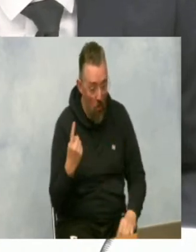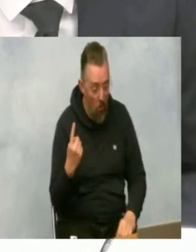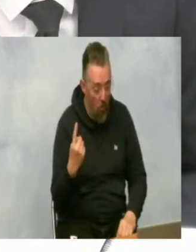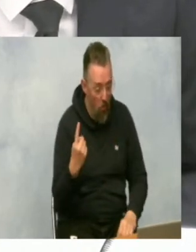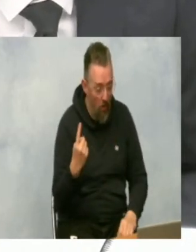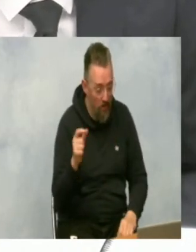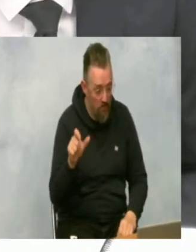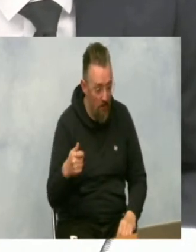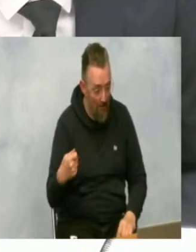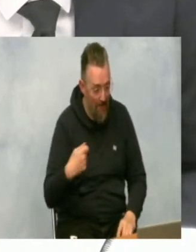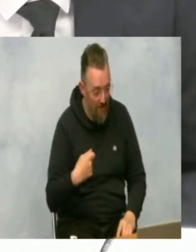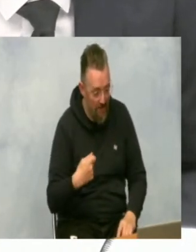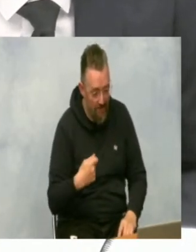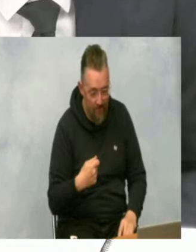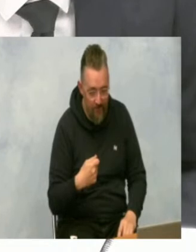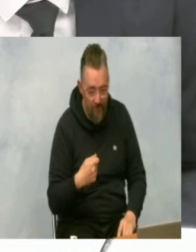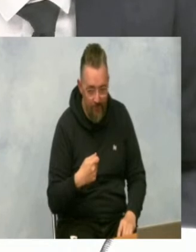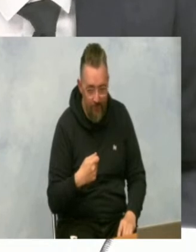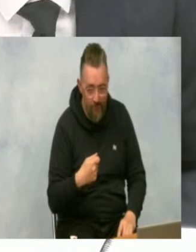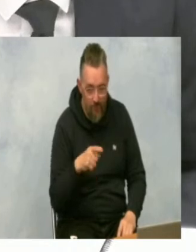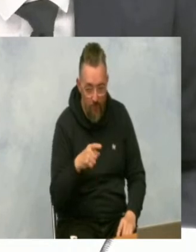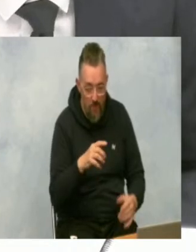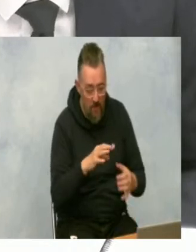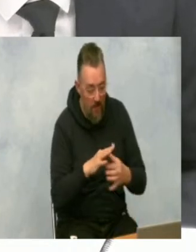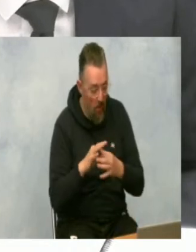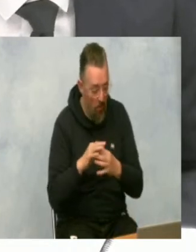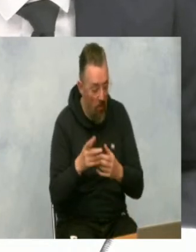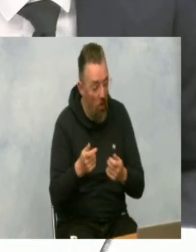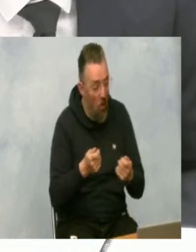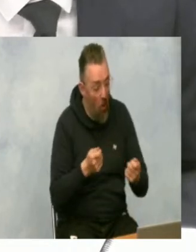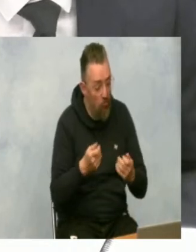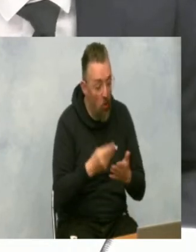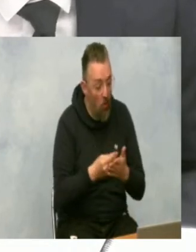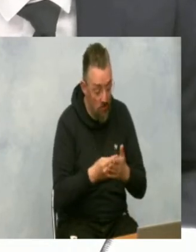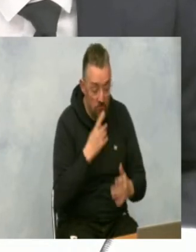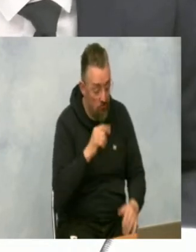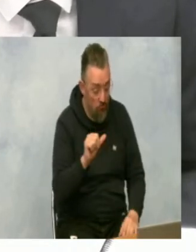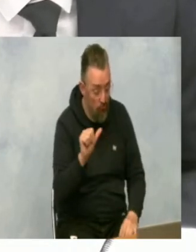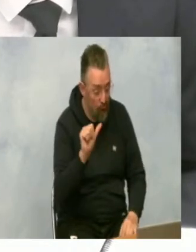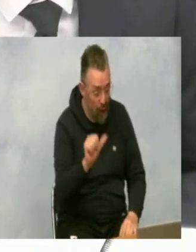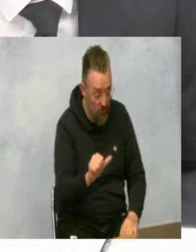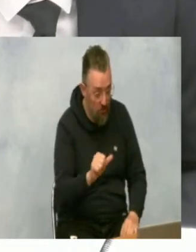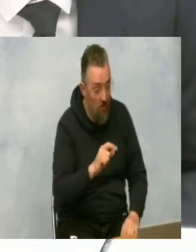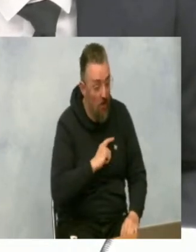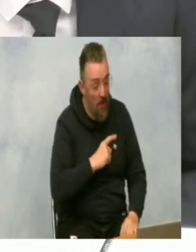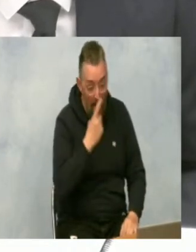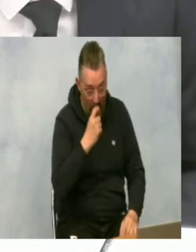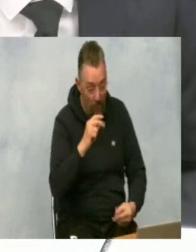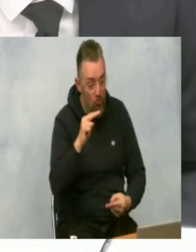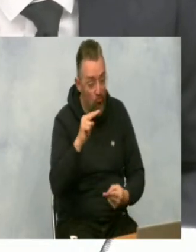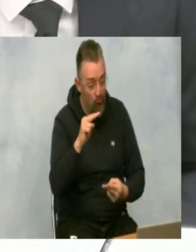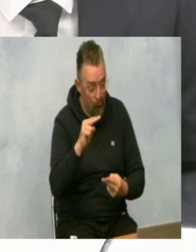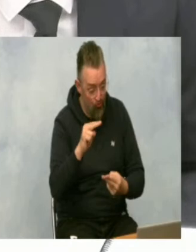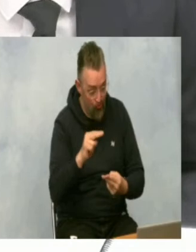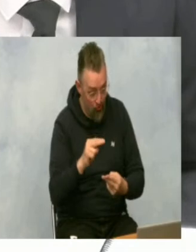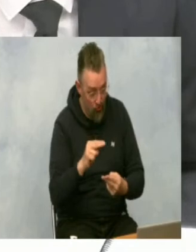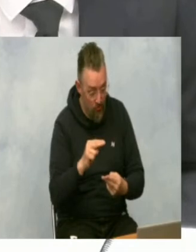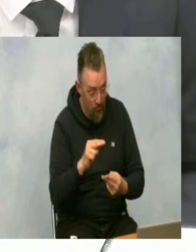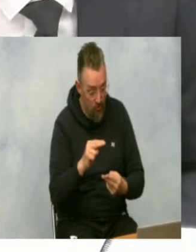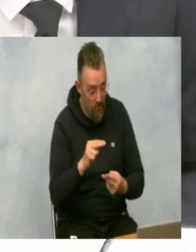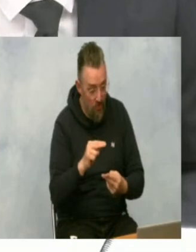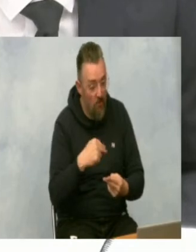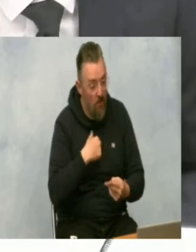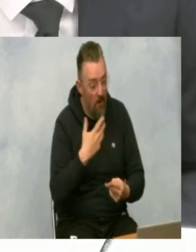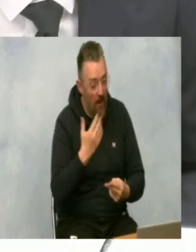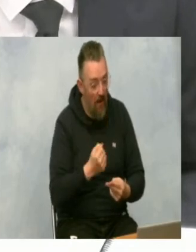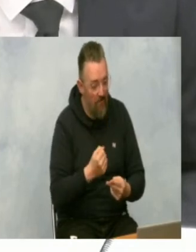only bidder. In terms of the operational costs, you're absolutely right. They could be reduced, the ongoing running costs, but we would have